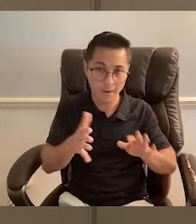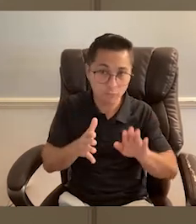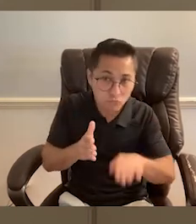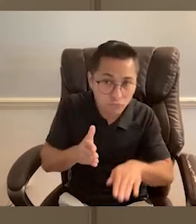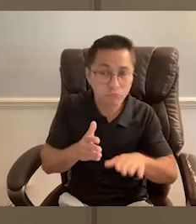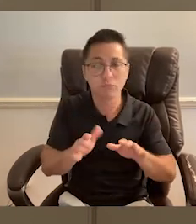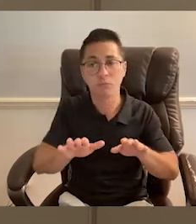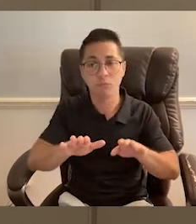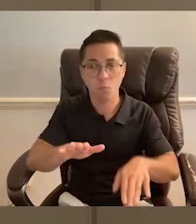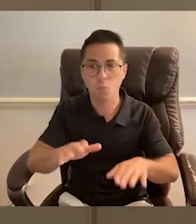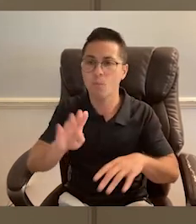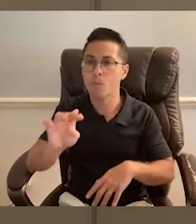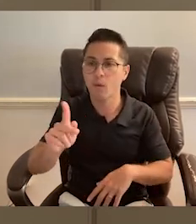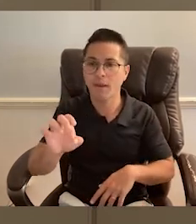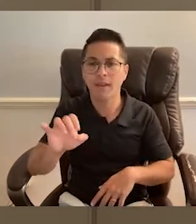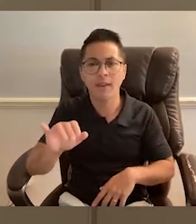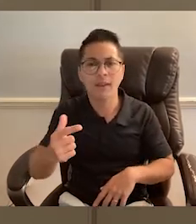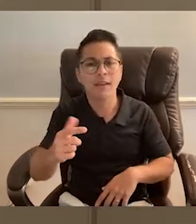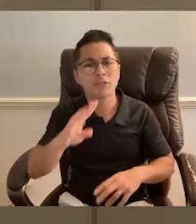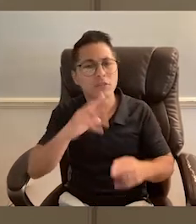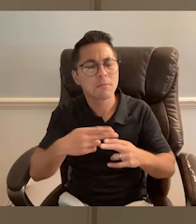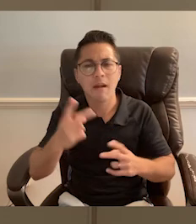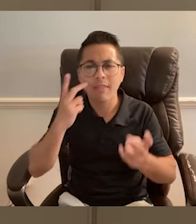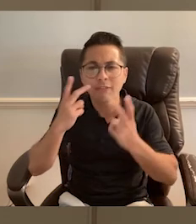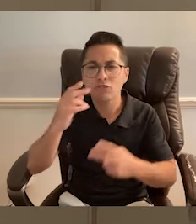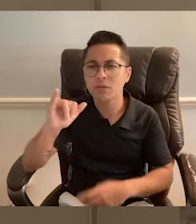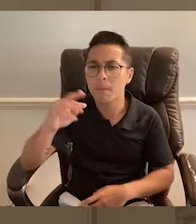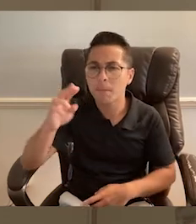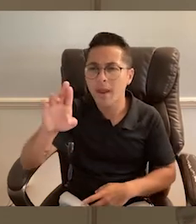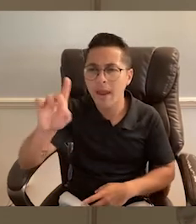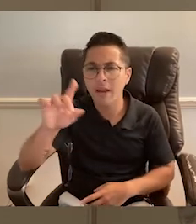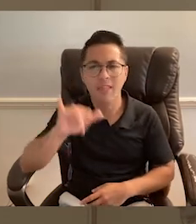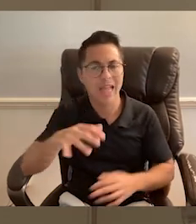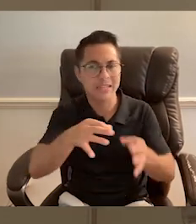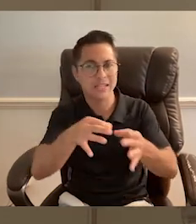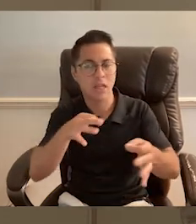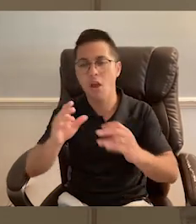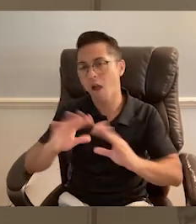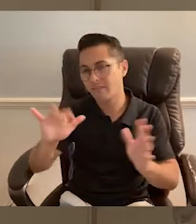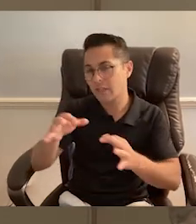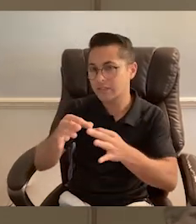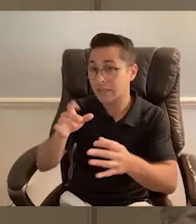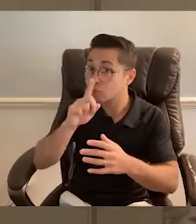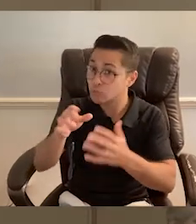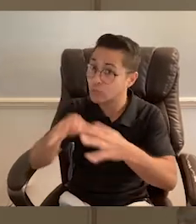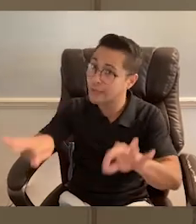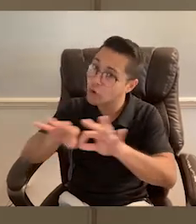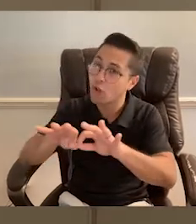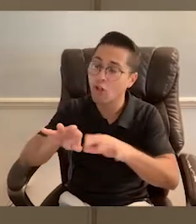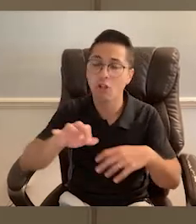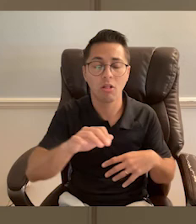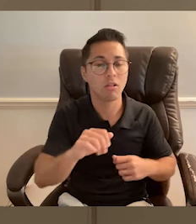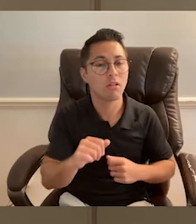the sophistication, 10 years ago, some of these camera systems, but I don't know if that would be something that it's not